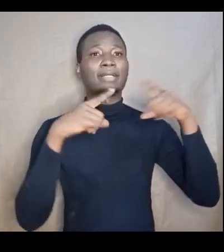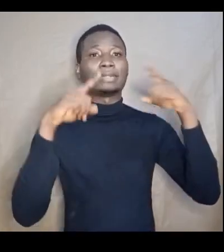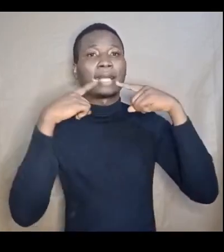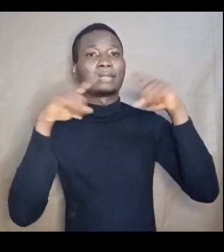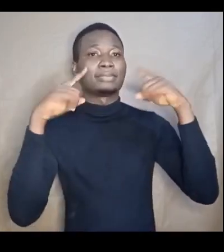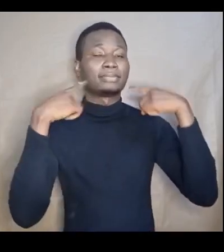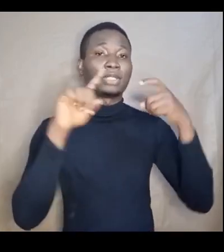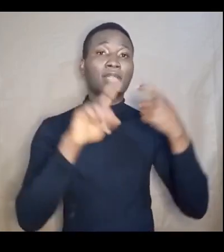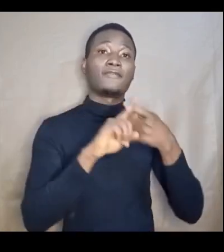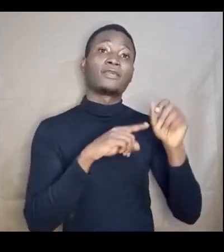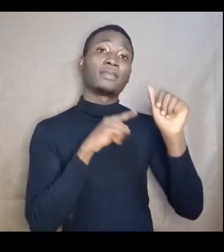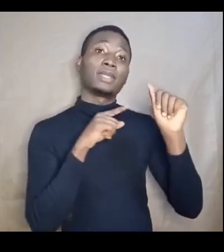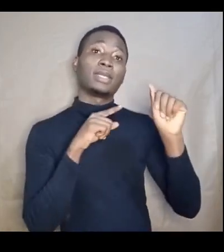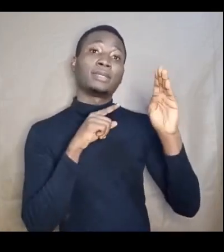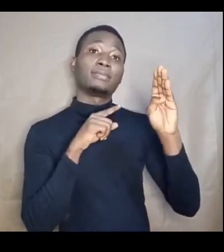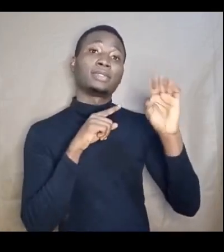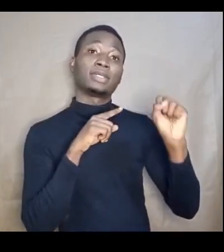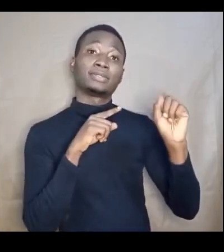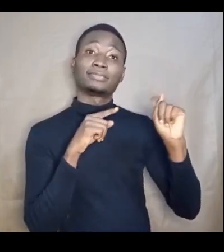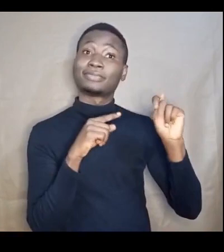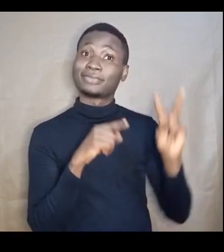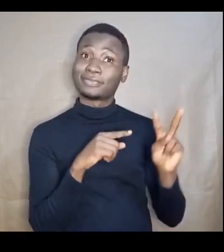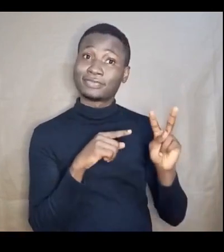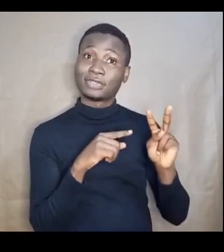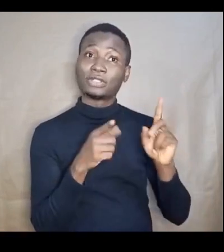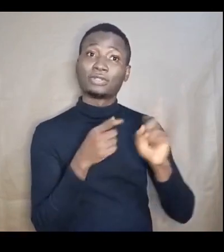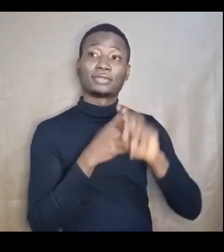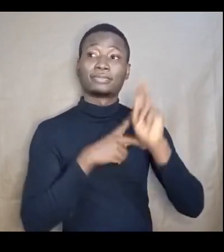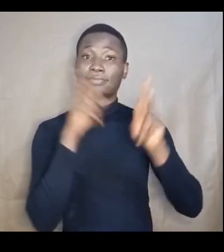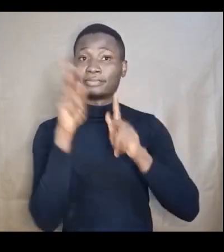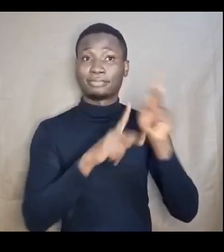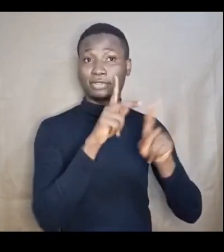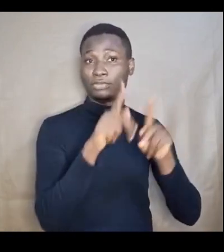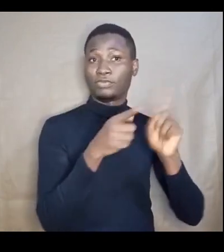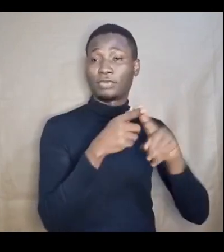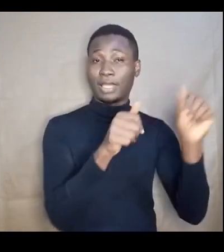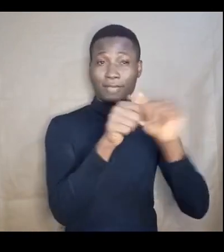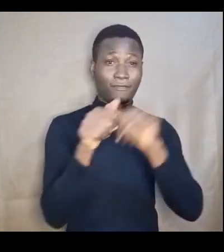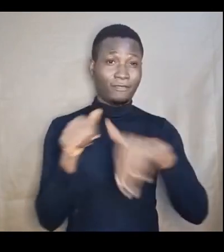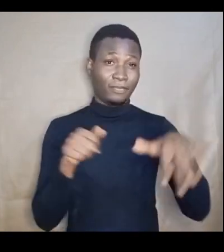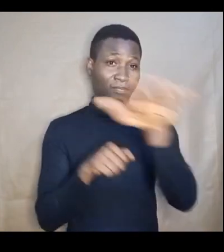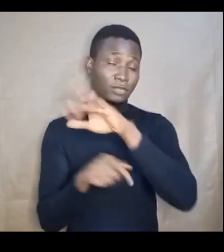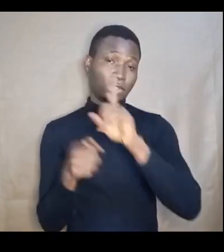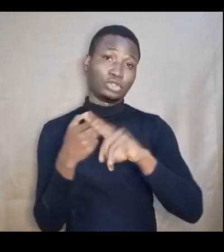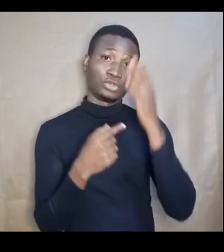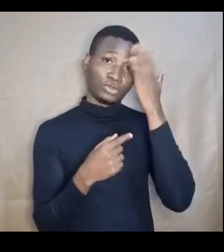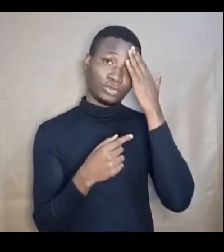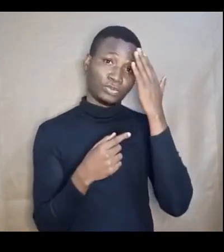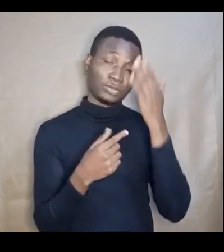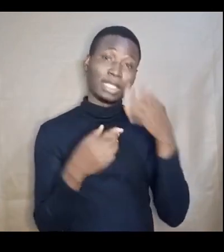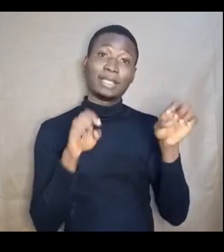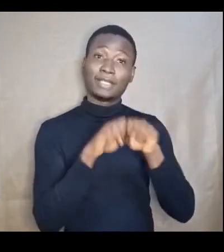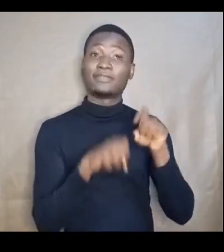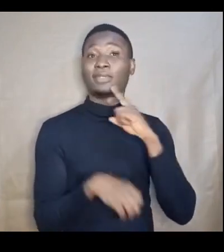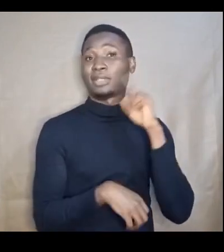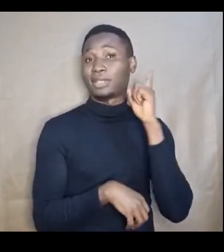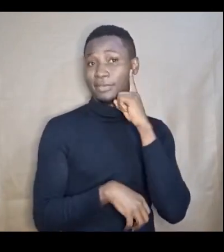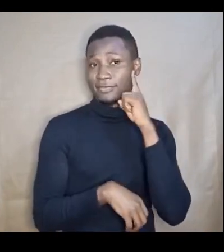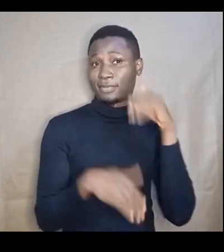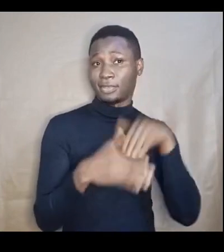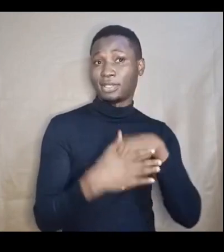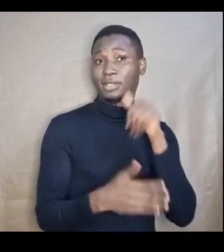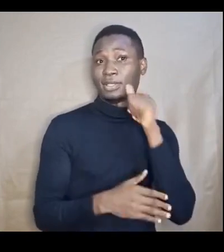Anambra Broadcasting Service to the people, to know, for the public to know. Even the deaf in Anambra